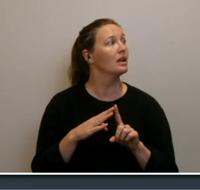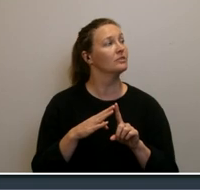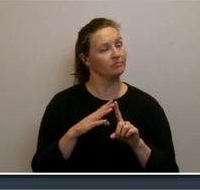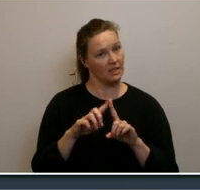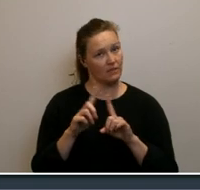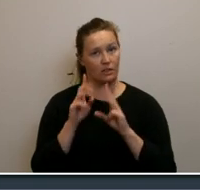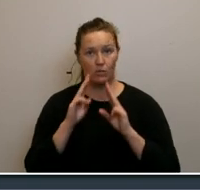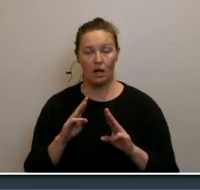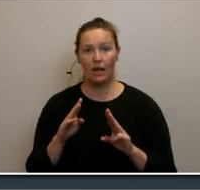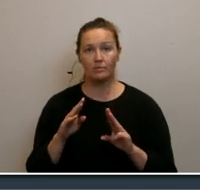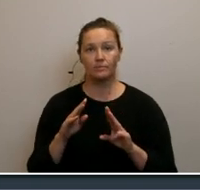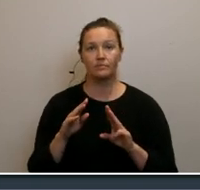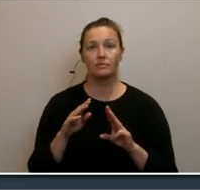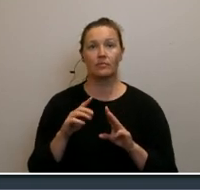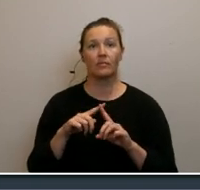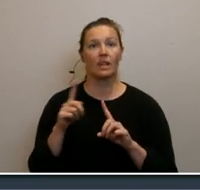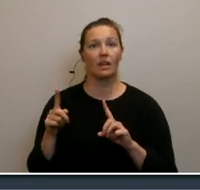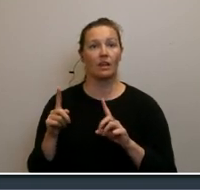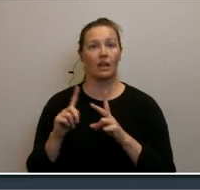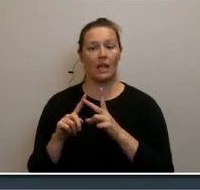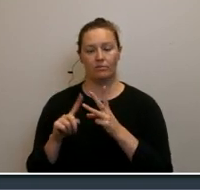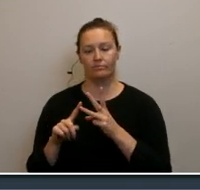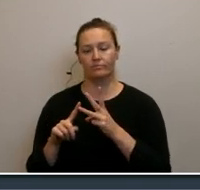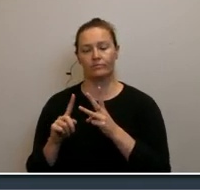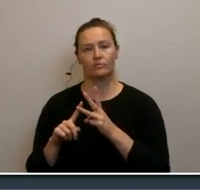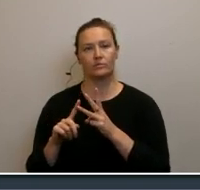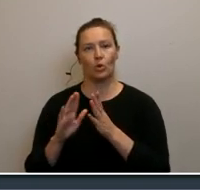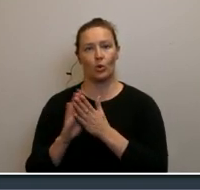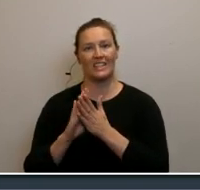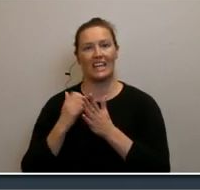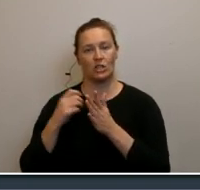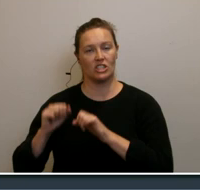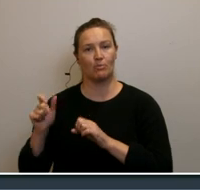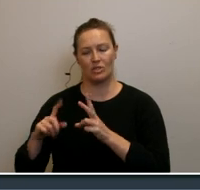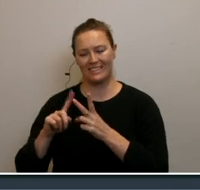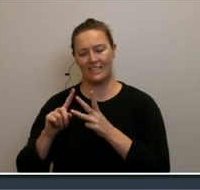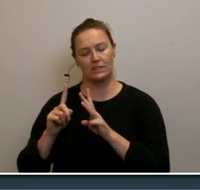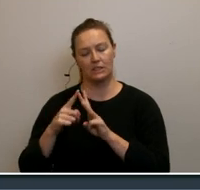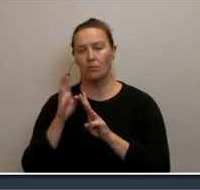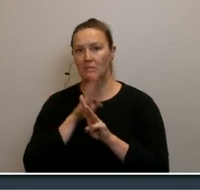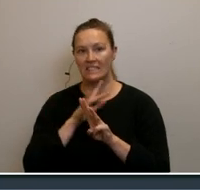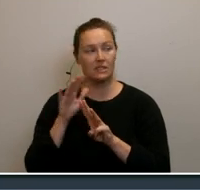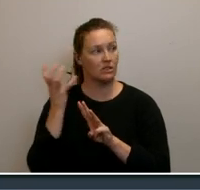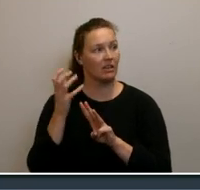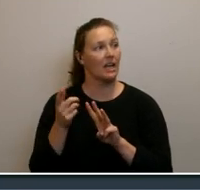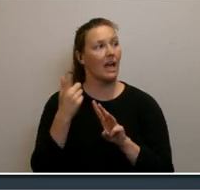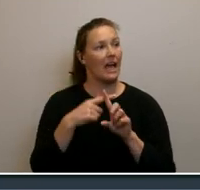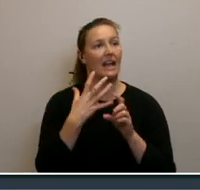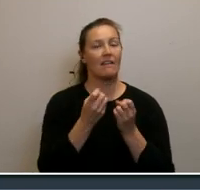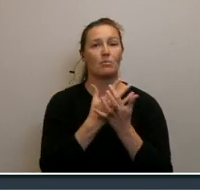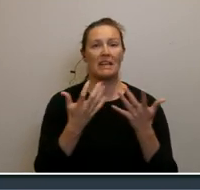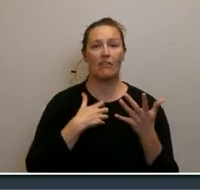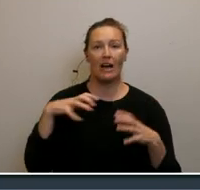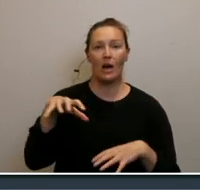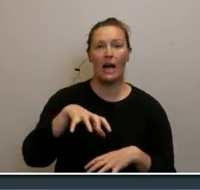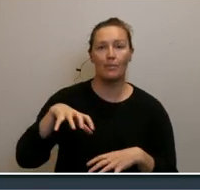Pitane Marae, and also Hori Reti, our Chair. Also, we have sitting in the audience many of our